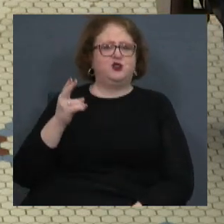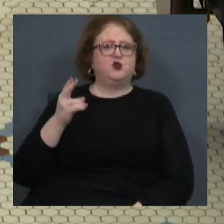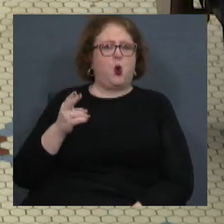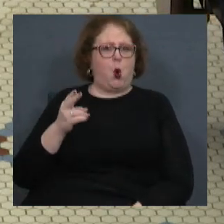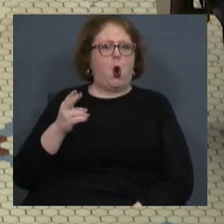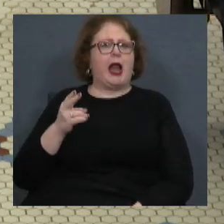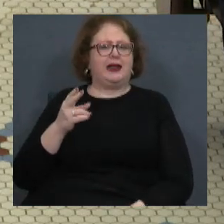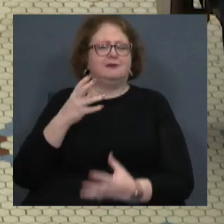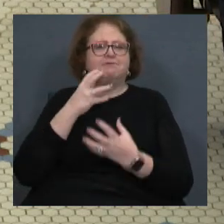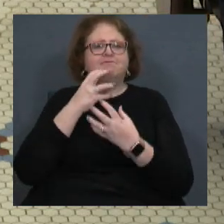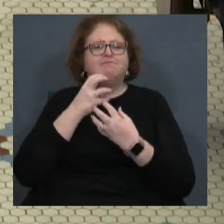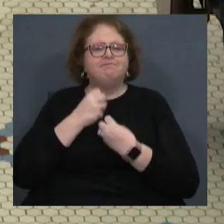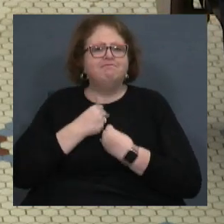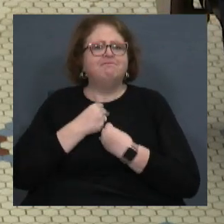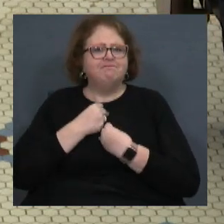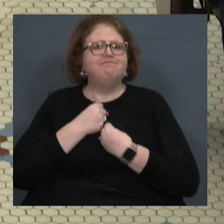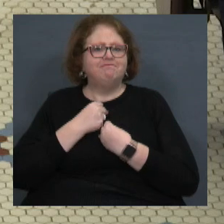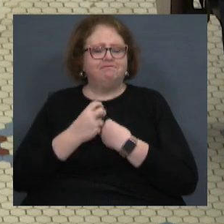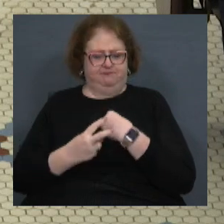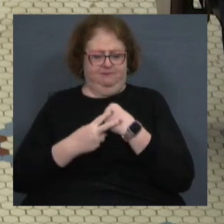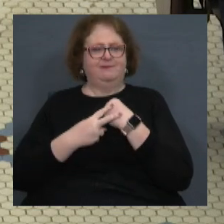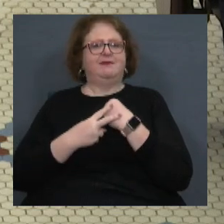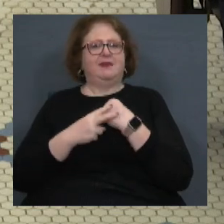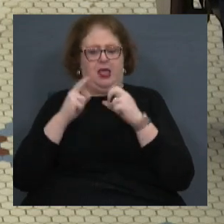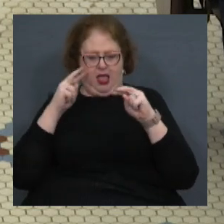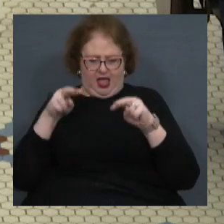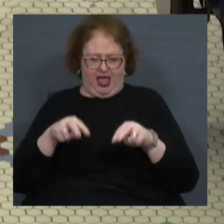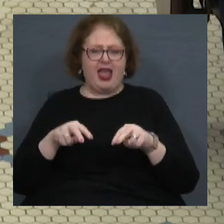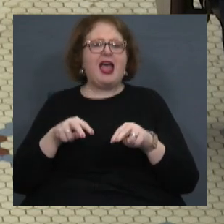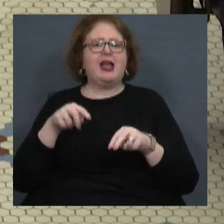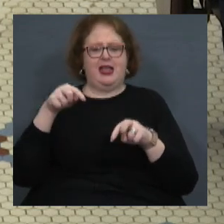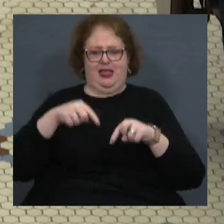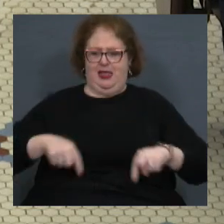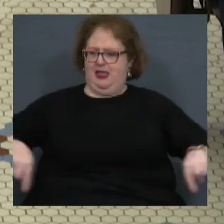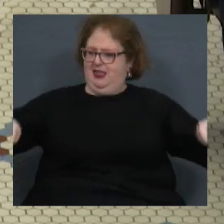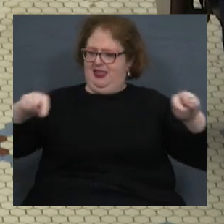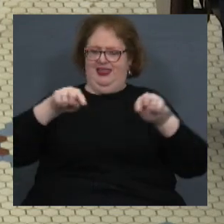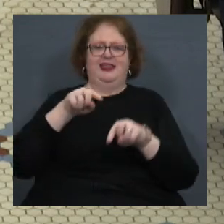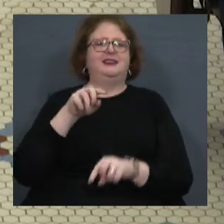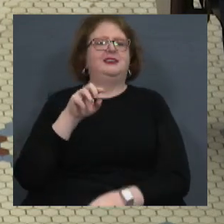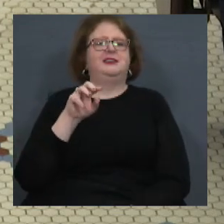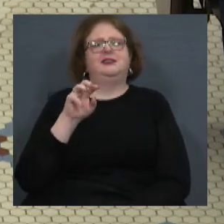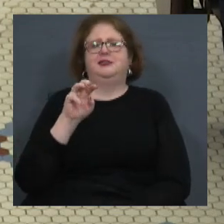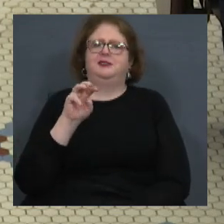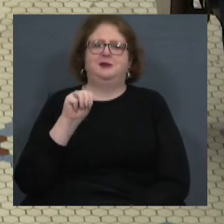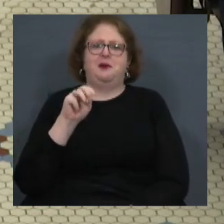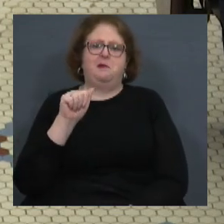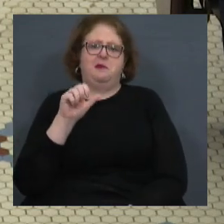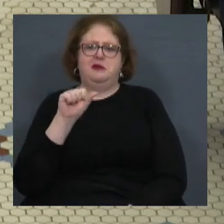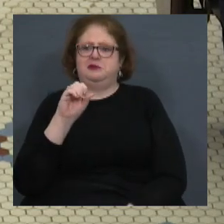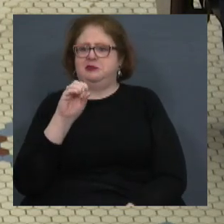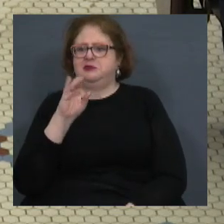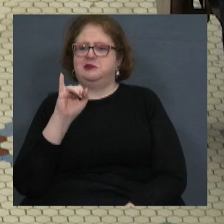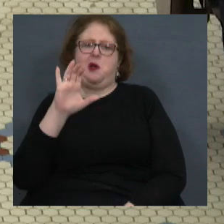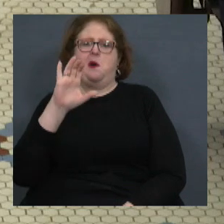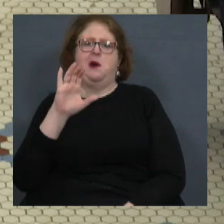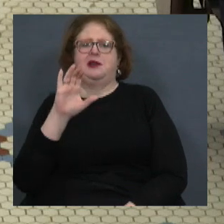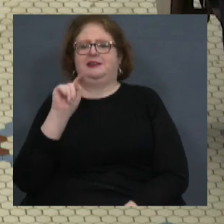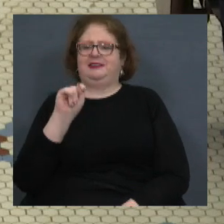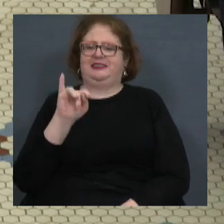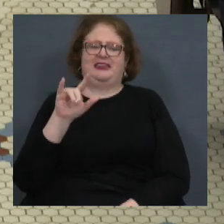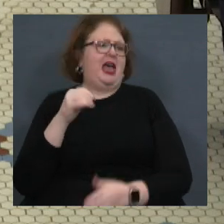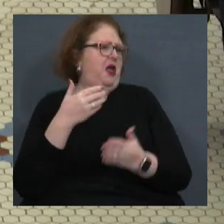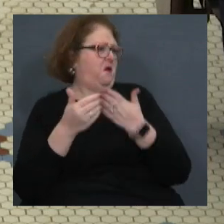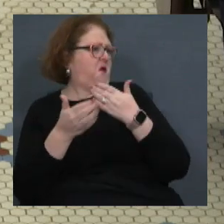mosaic, what am I saying, tile, I don't know really what it's called, but it's beautiful. Whatever you want to call it, Senator.